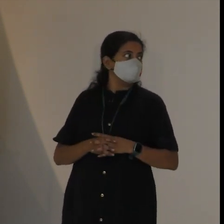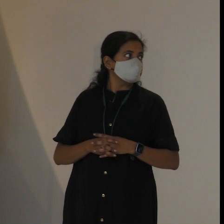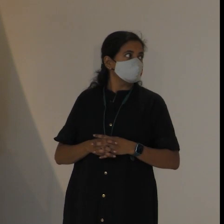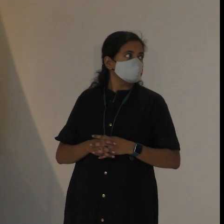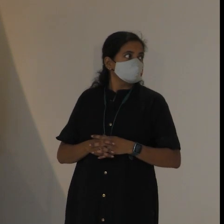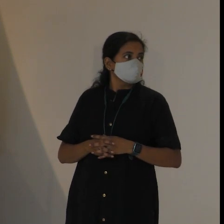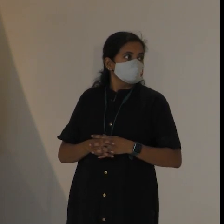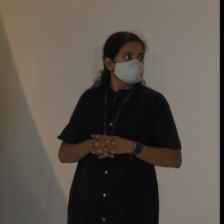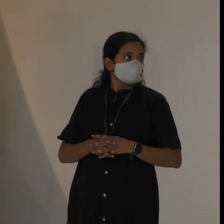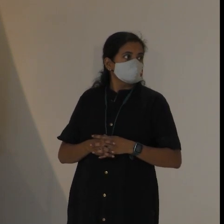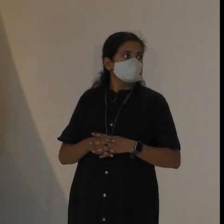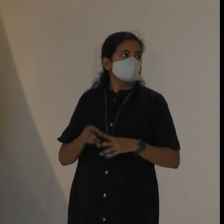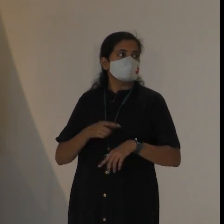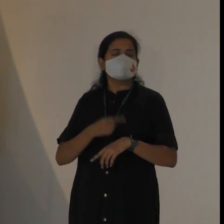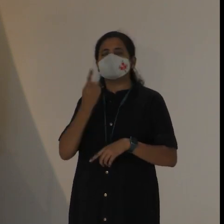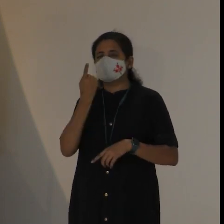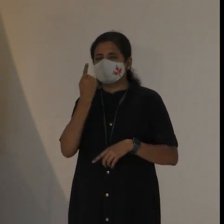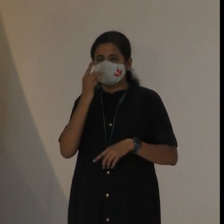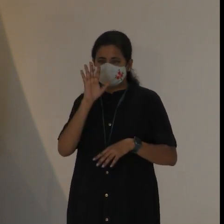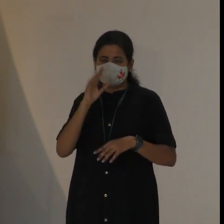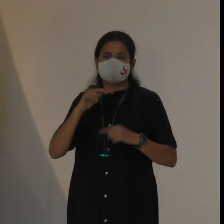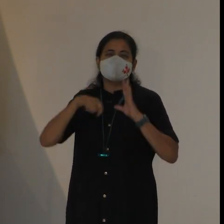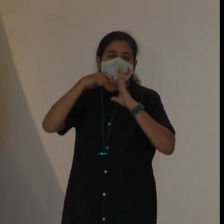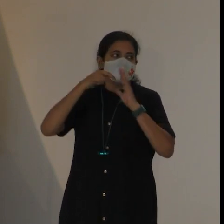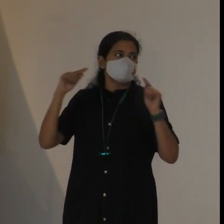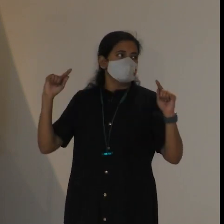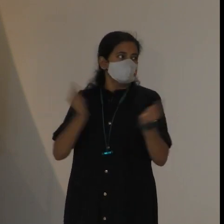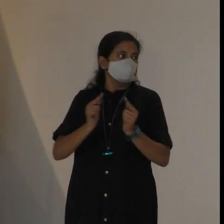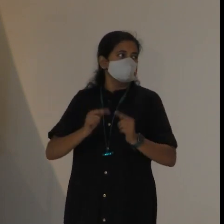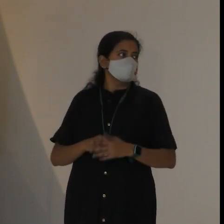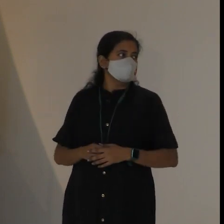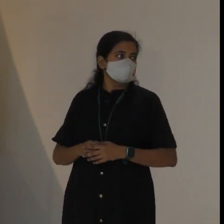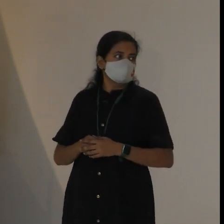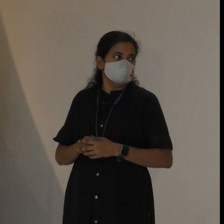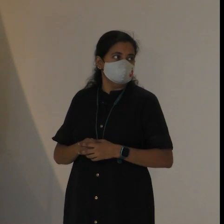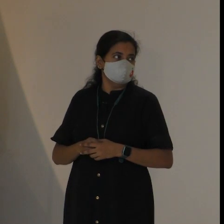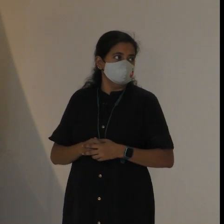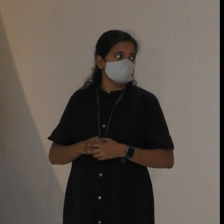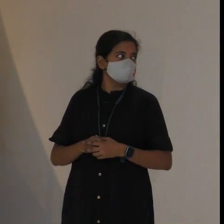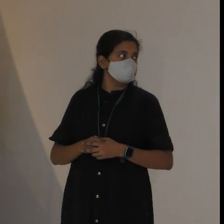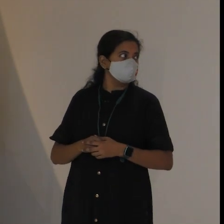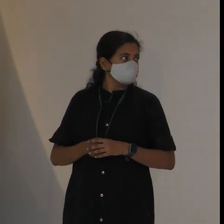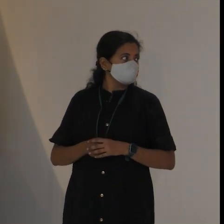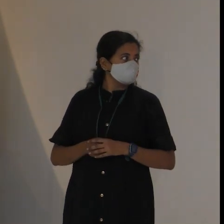A 1-minute clip about the same. So that's the first video. Thank you.